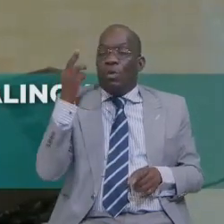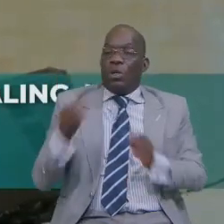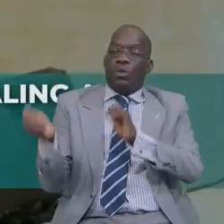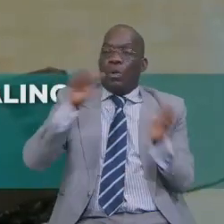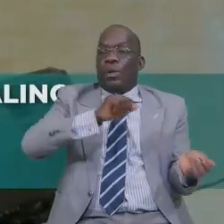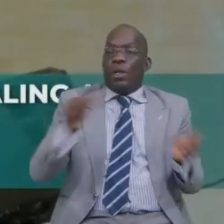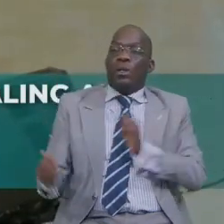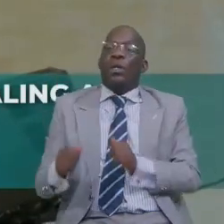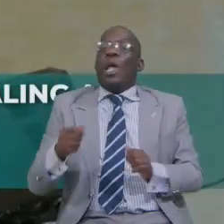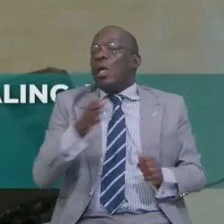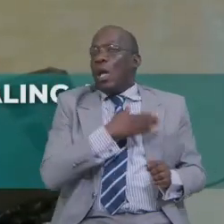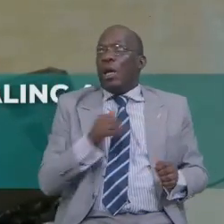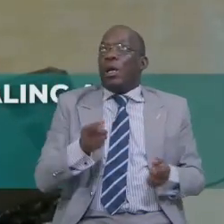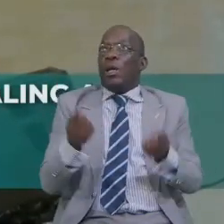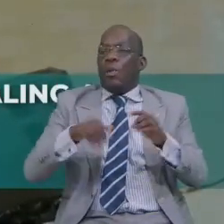comes